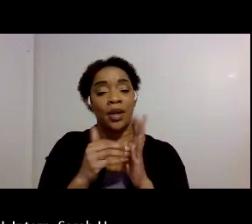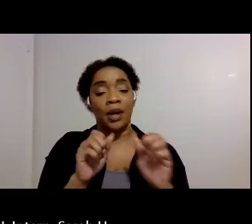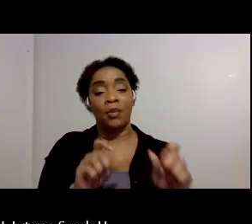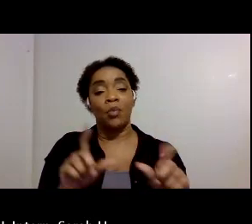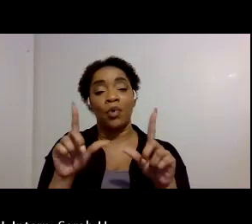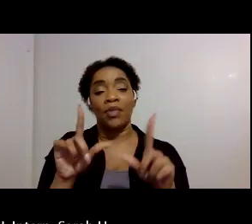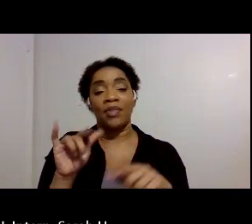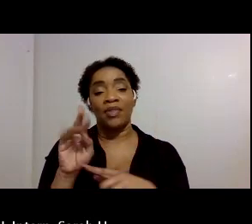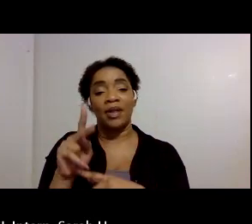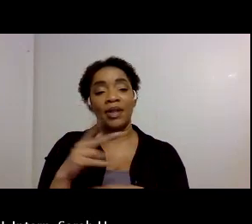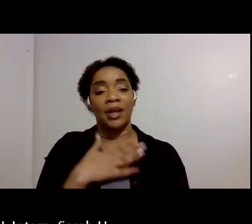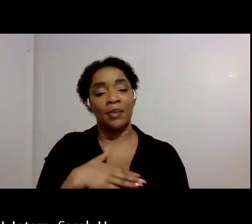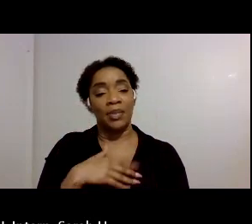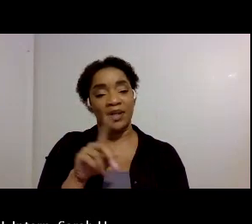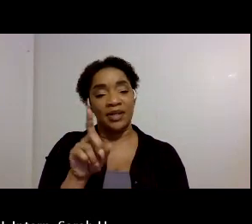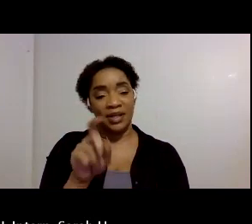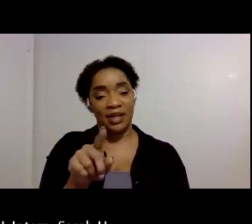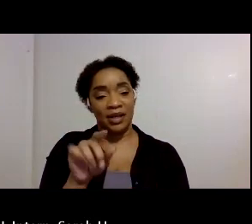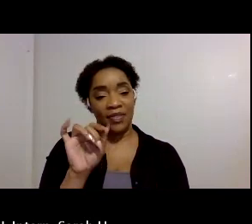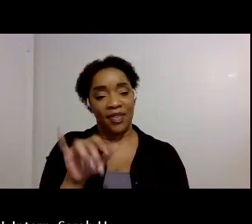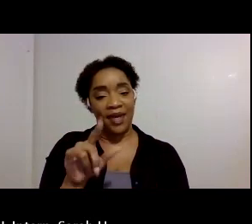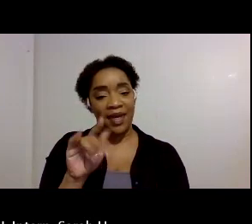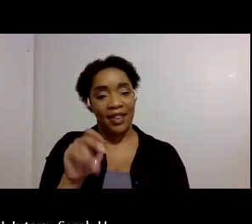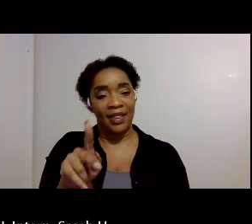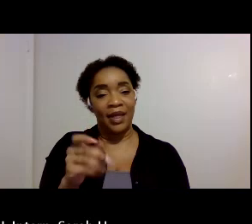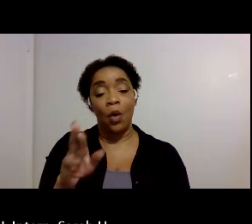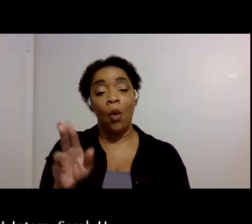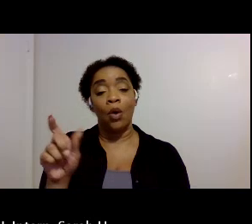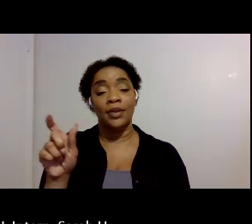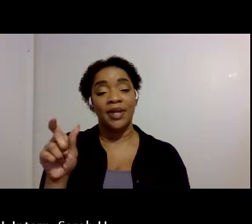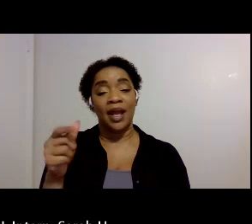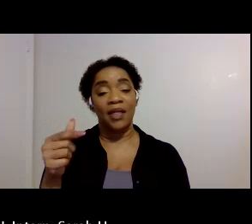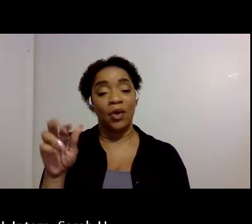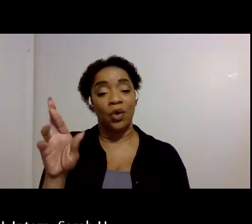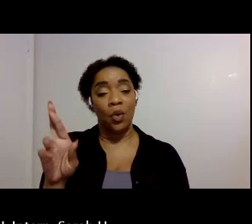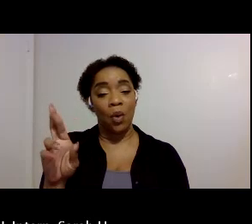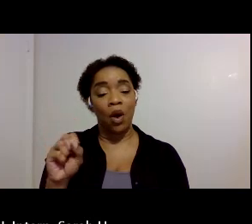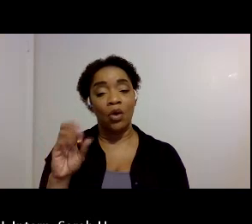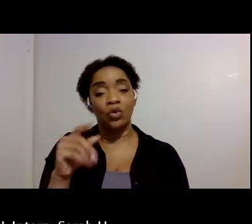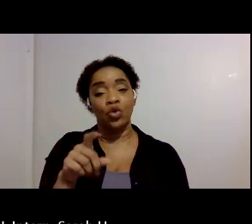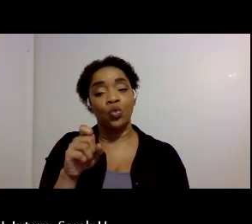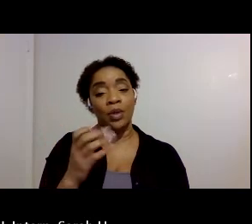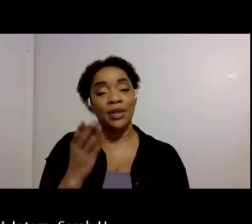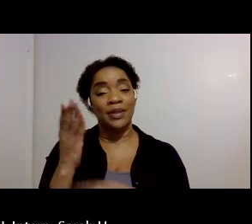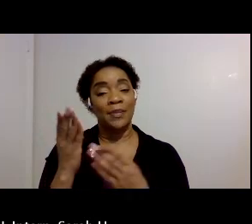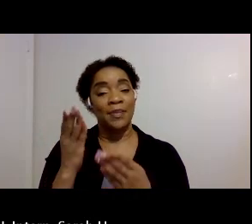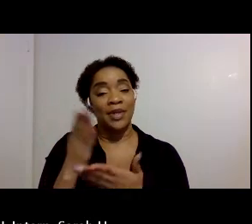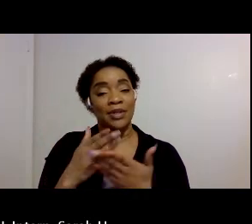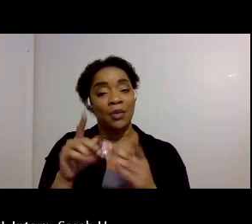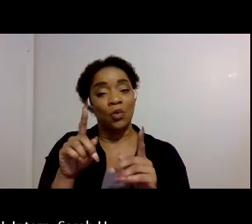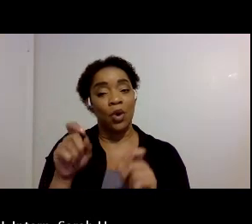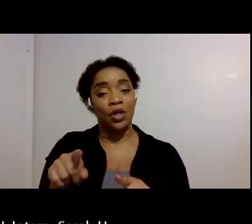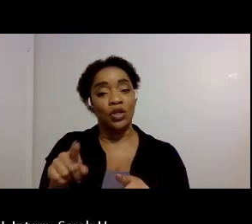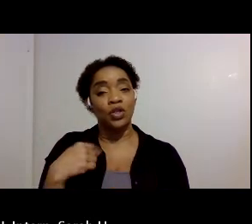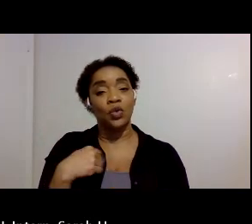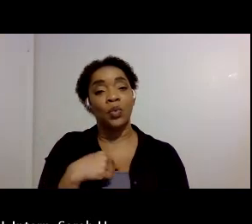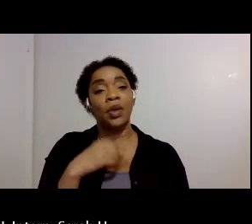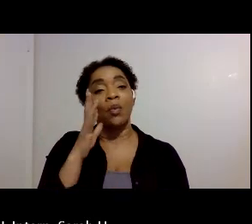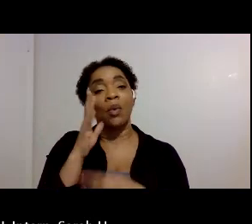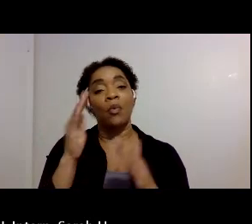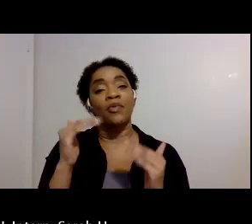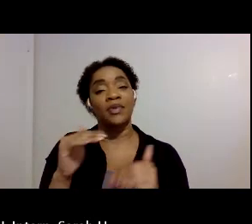on the link or scan the QR code so that you can submit some questions. So we'll move to question number